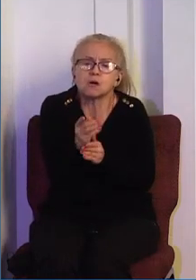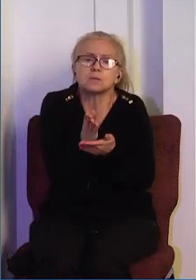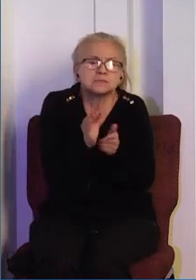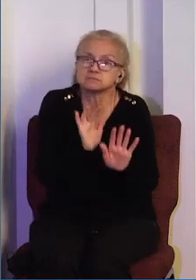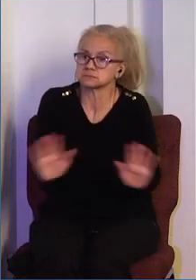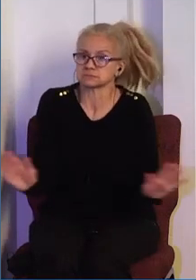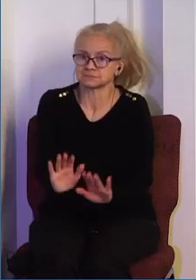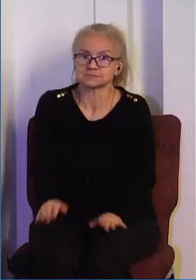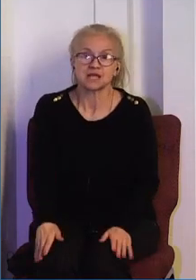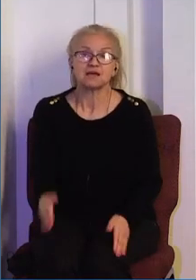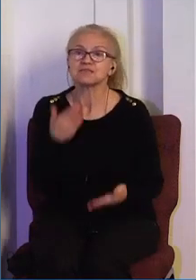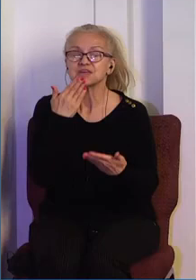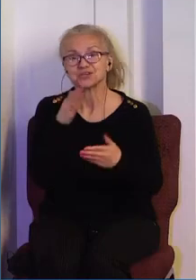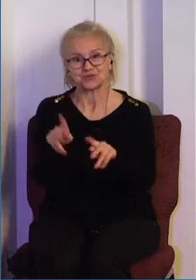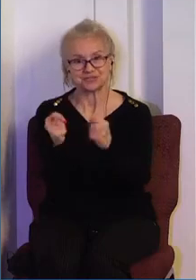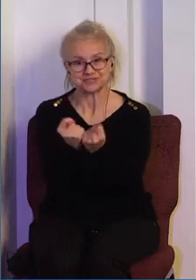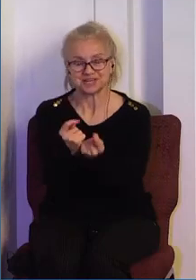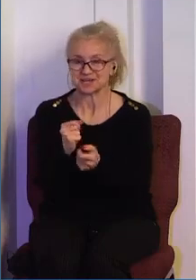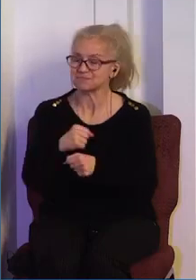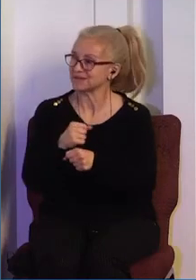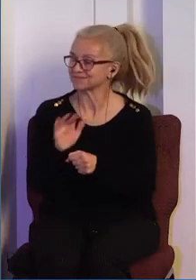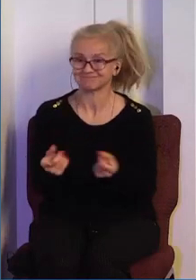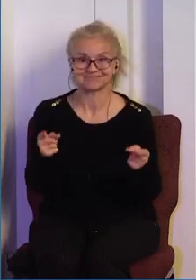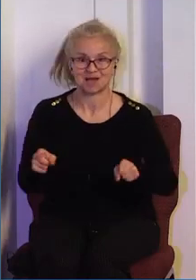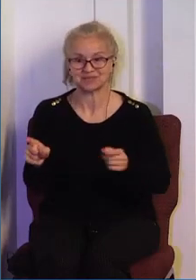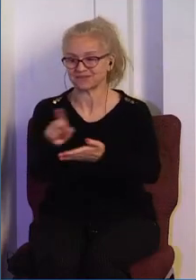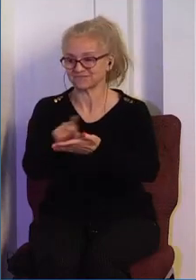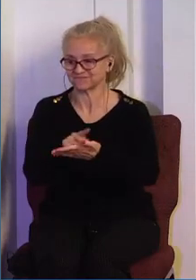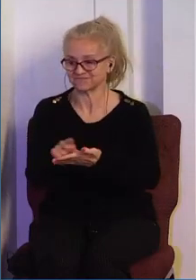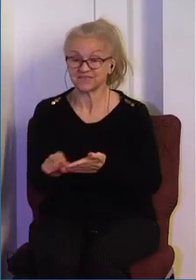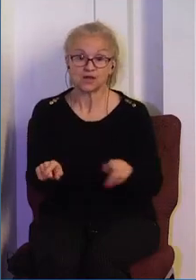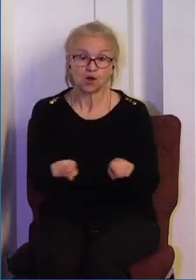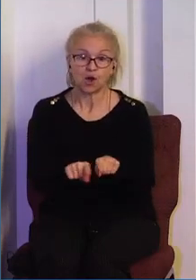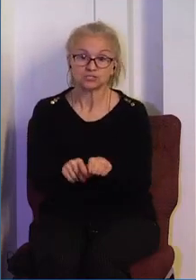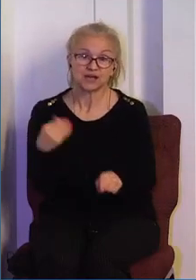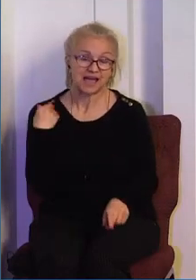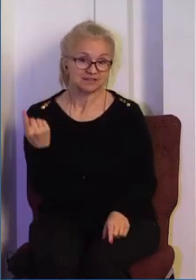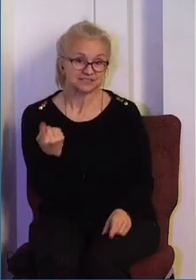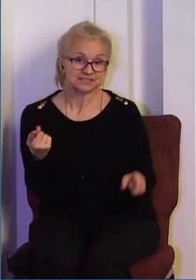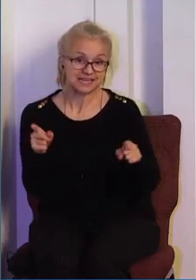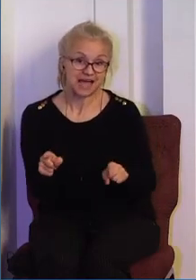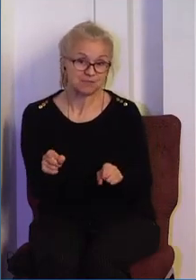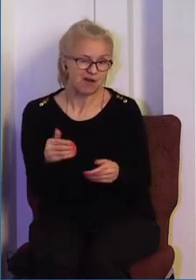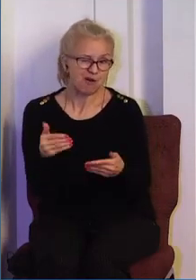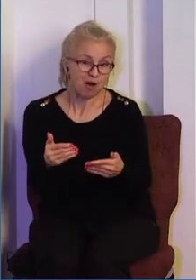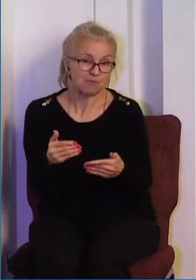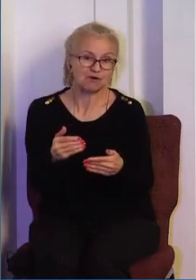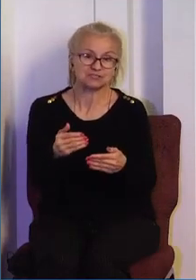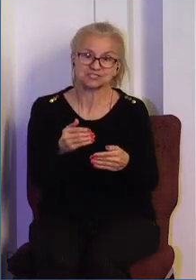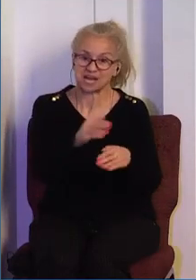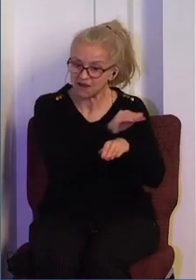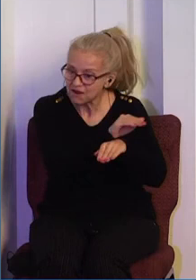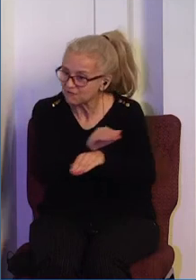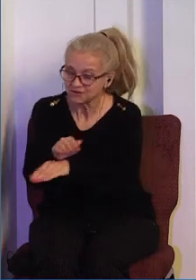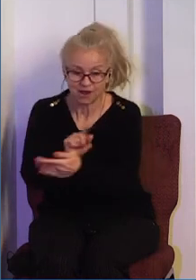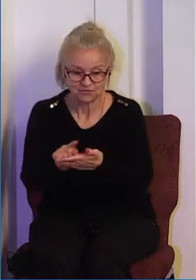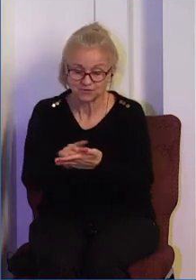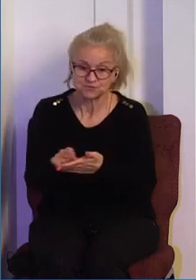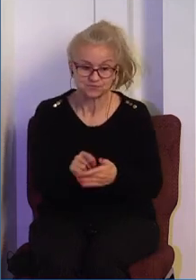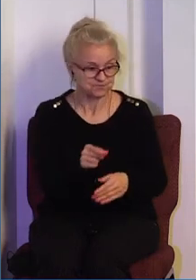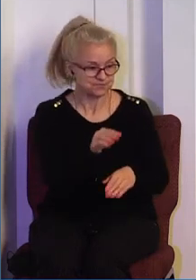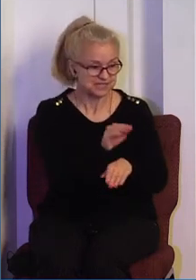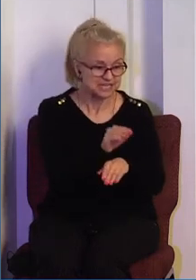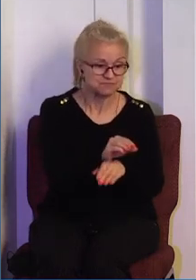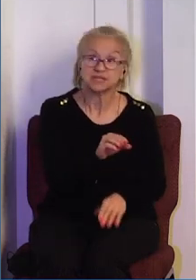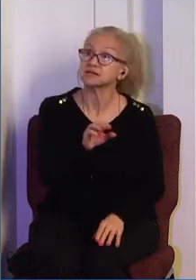thank you to our team that makes that happen every week. We also have something happening almost every night of the week. We have evening